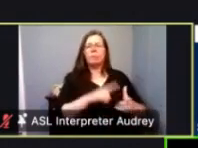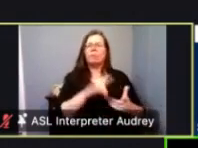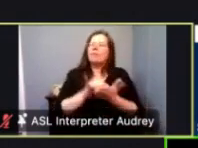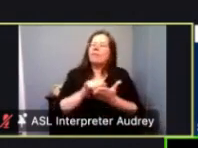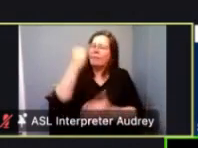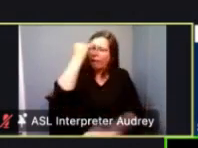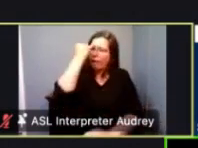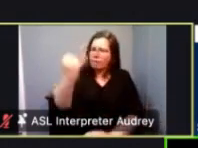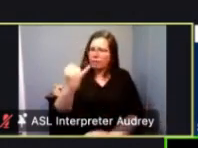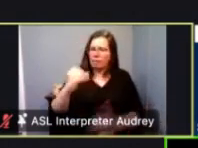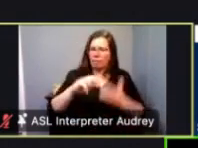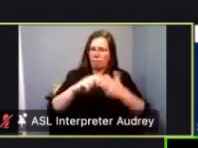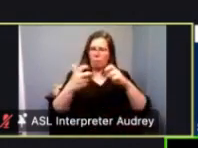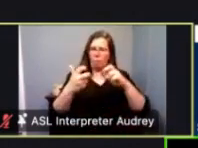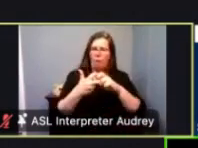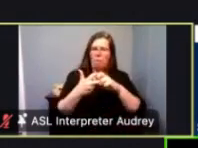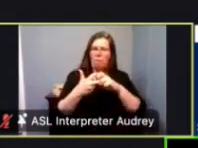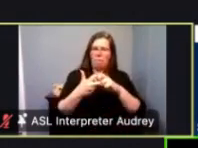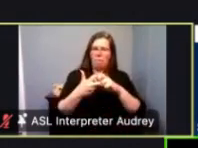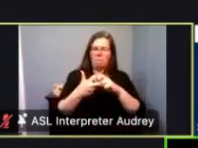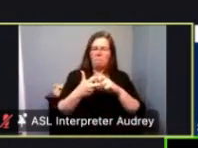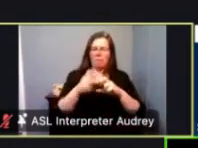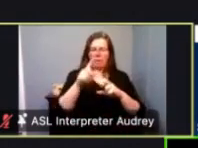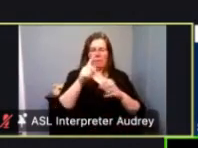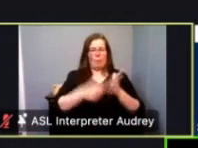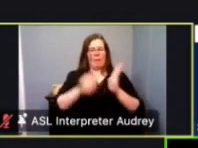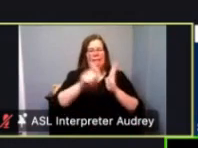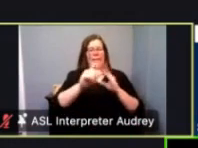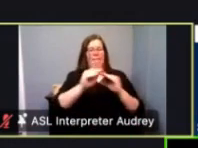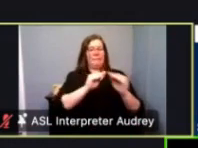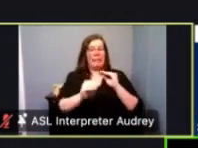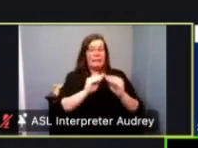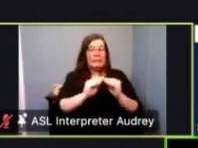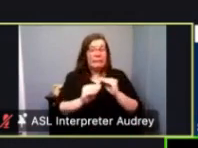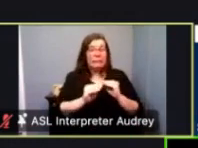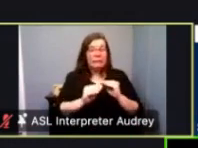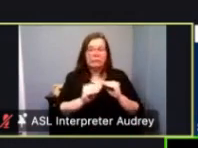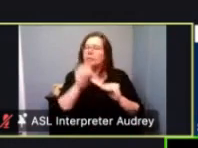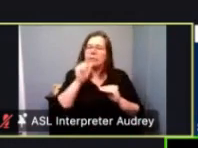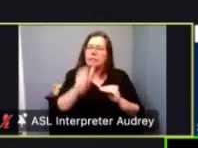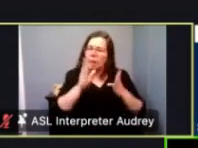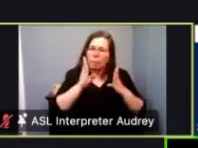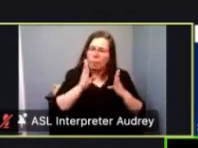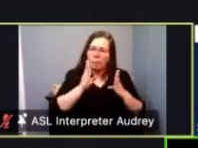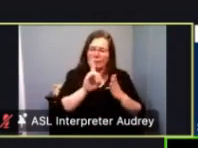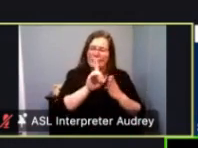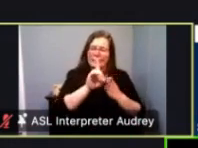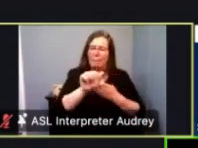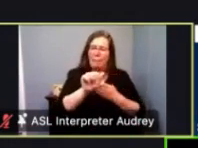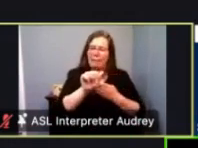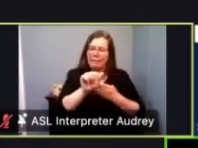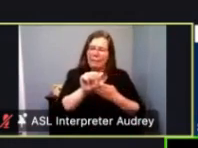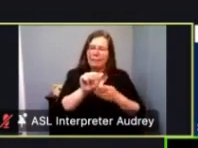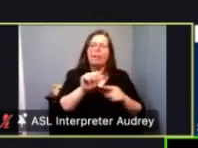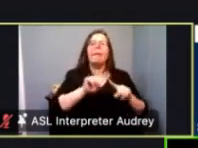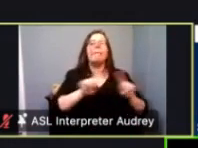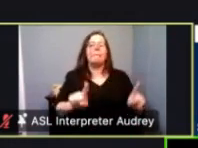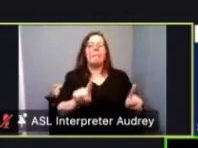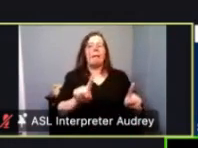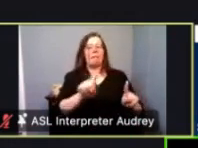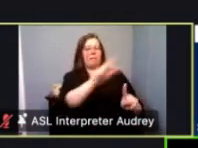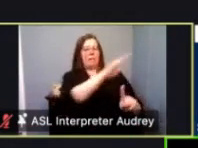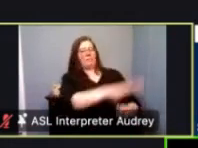idea that the problem, the thing that needs to be changed, fixed, is not the disability, but it's those societal things